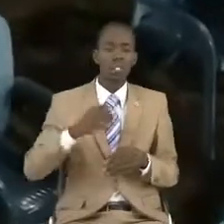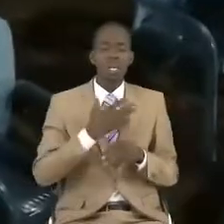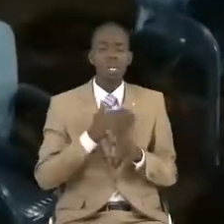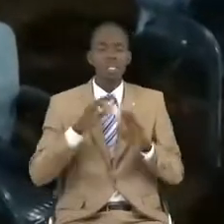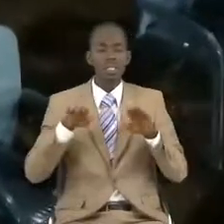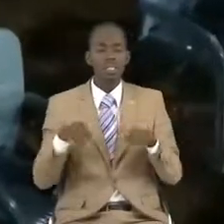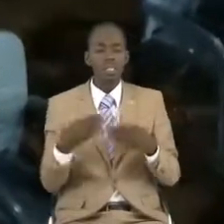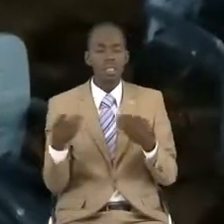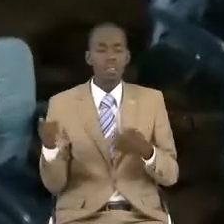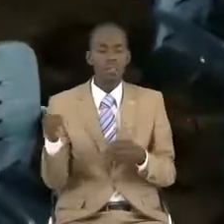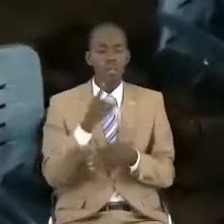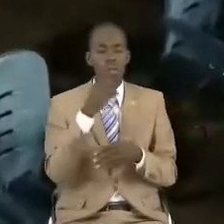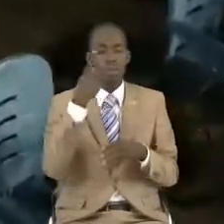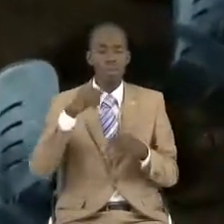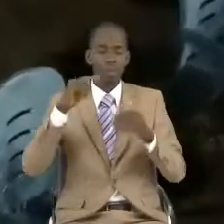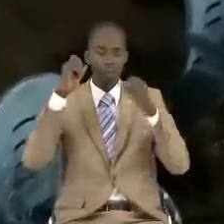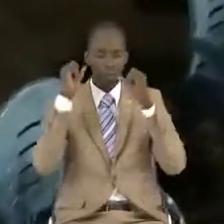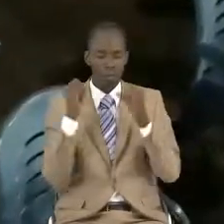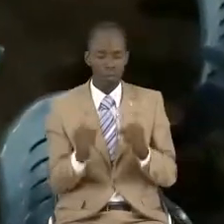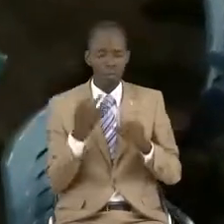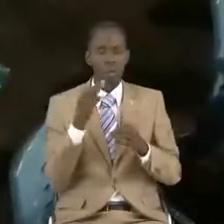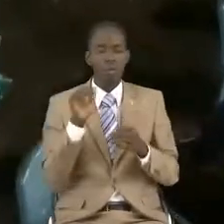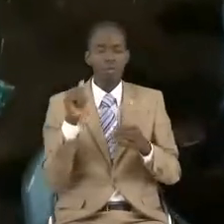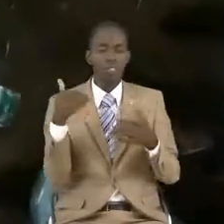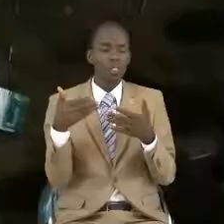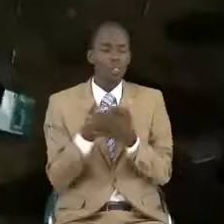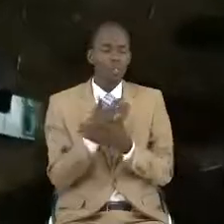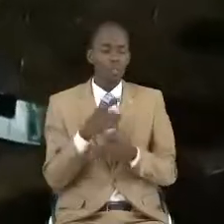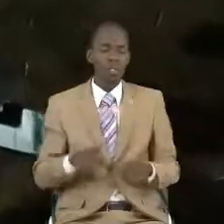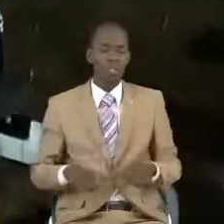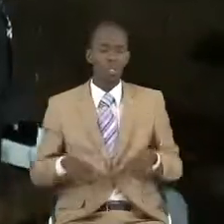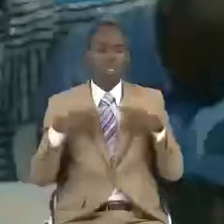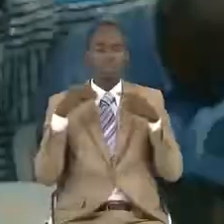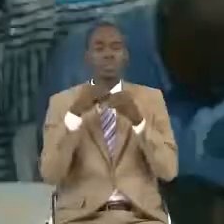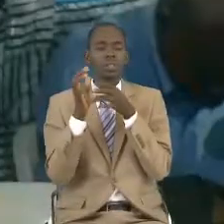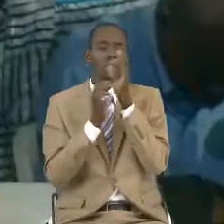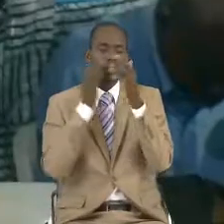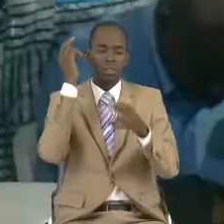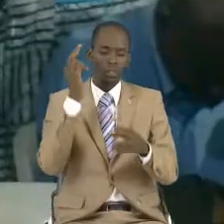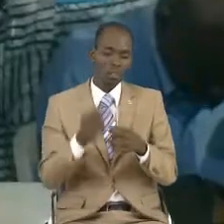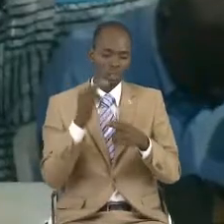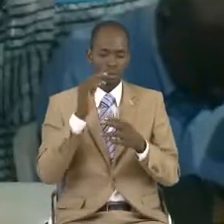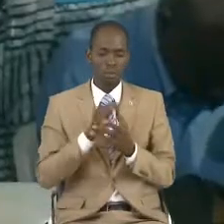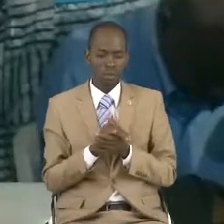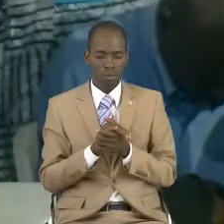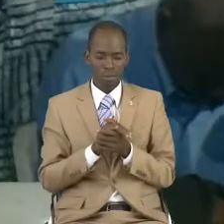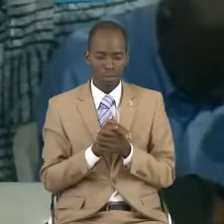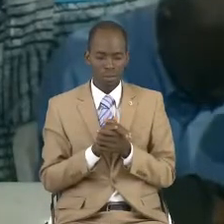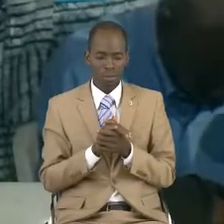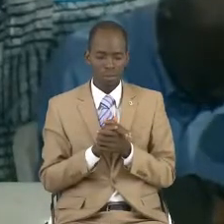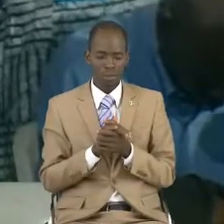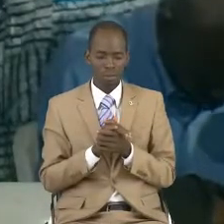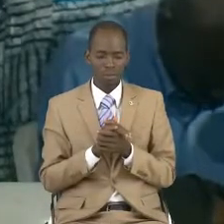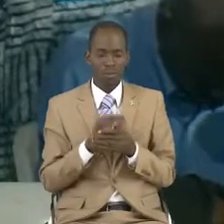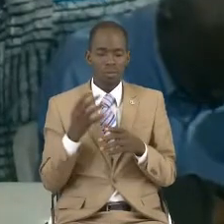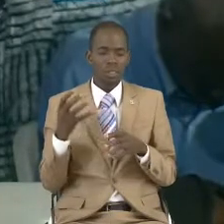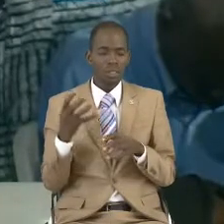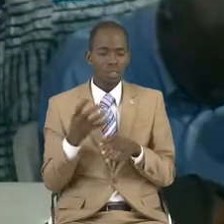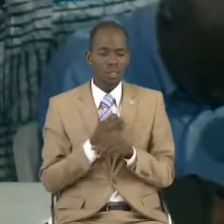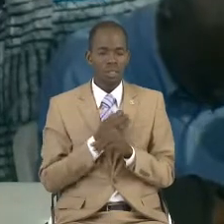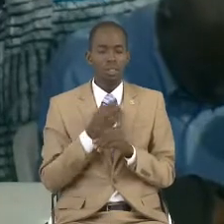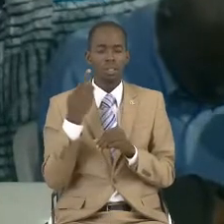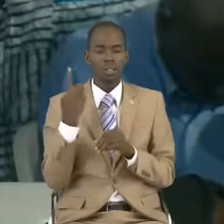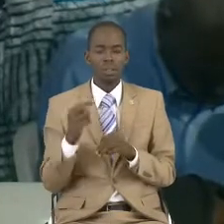the power of a new life in jesus name take the condemnation